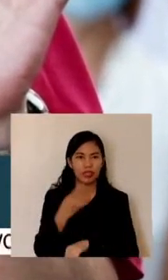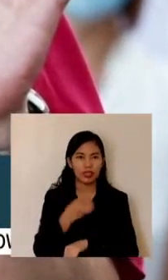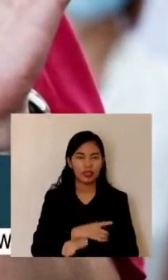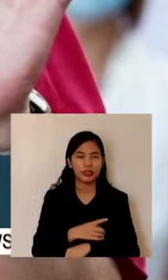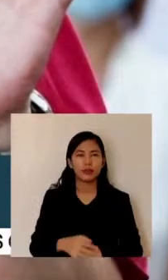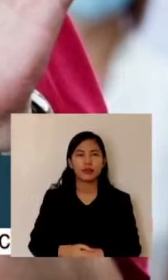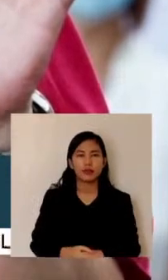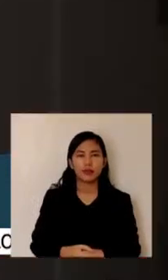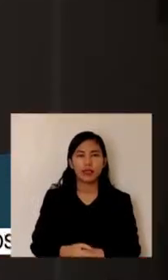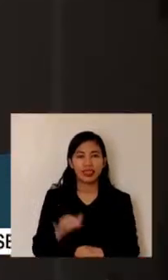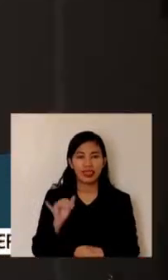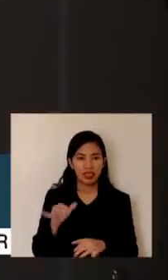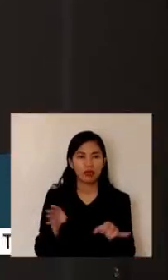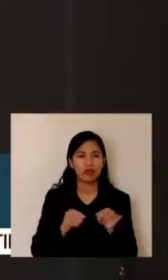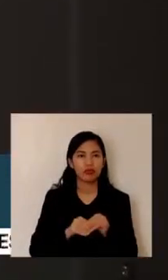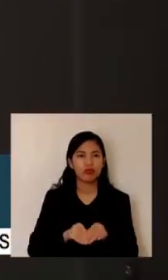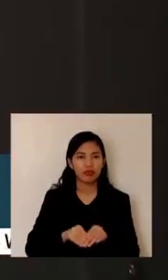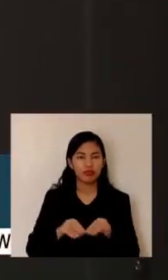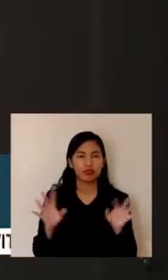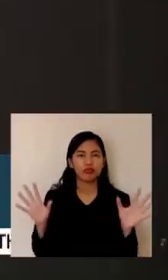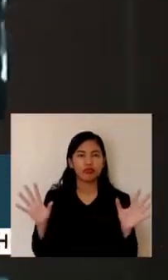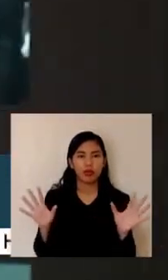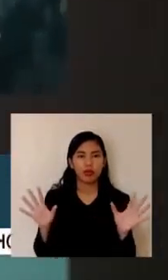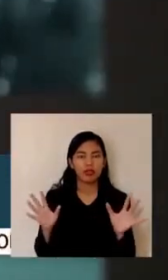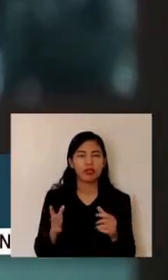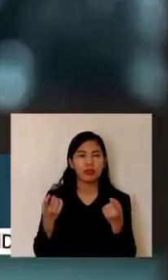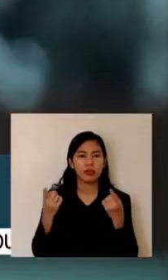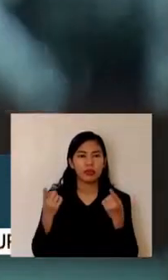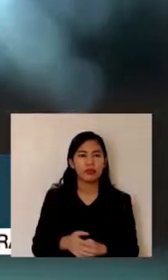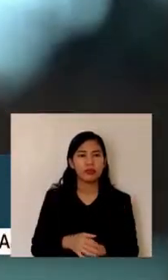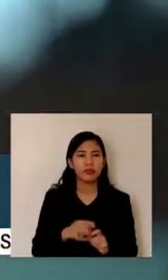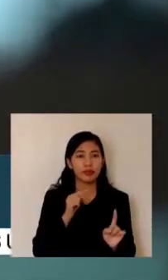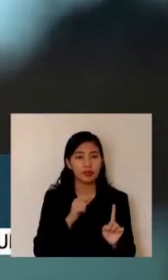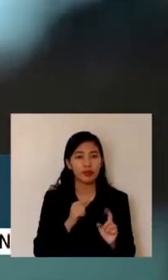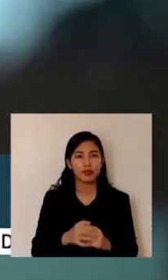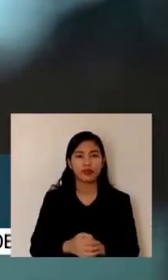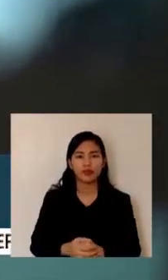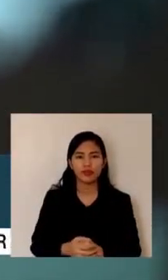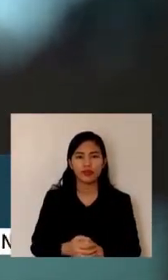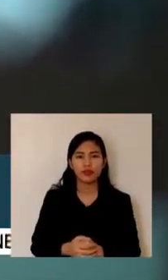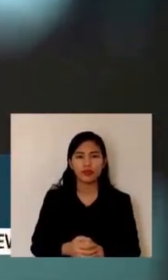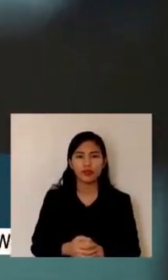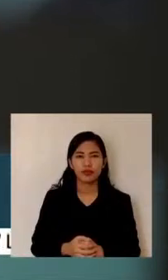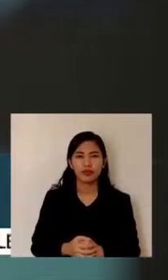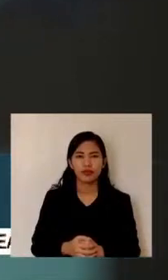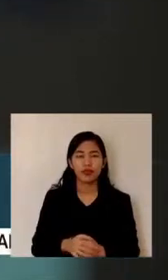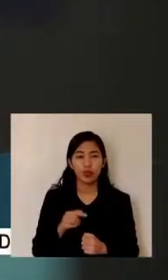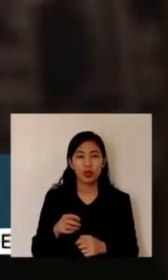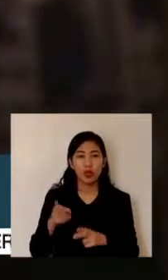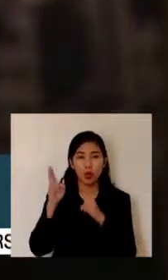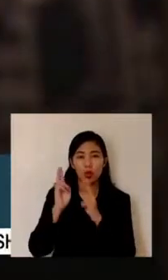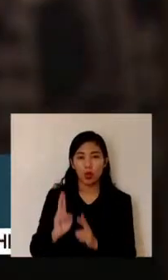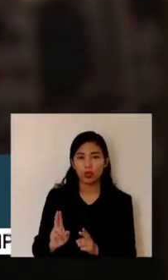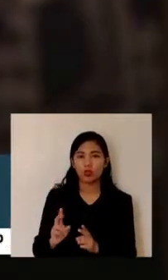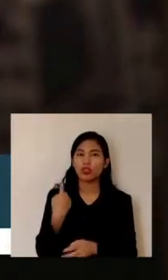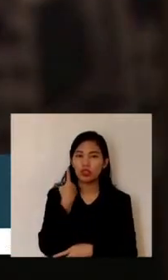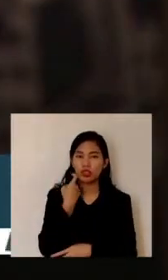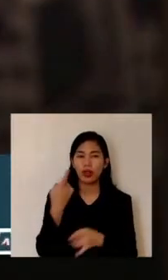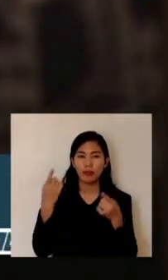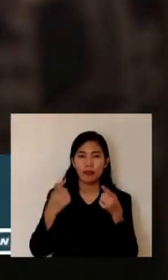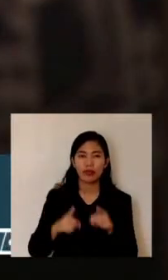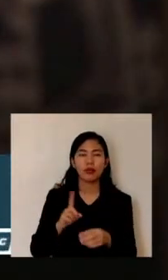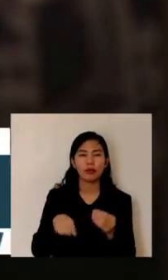Ministry found. Dani Dayan chairs Israel's Yad Vashem Holocaust Memorial Museum. We see